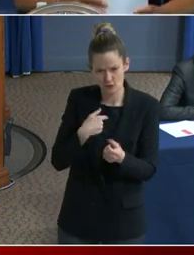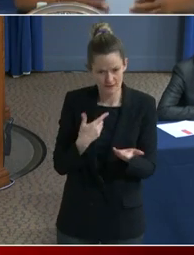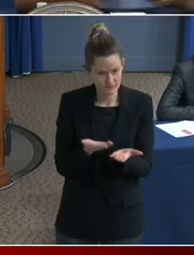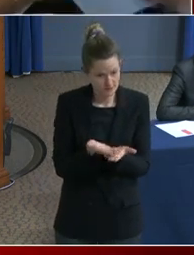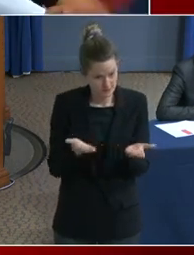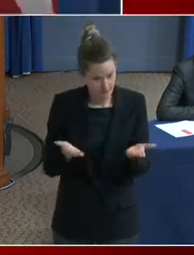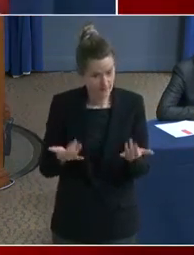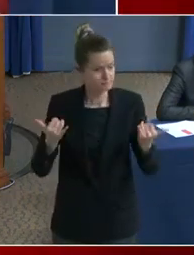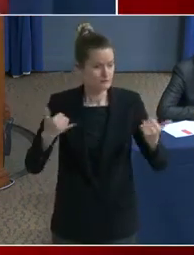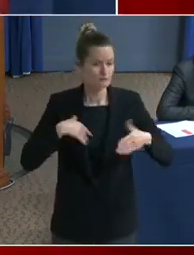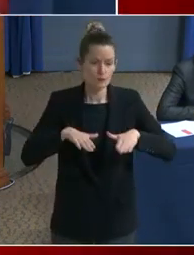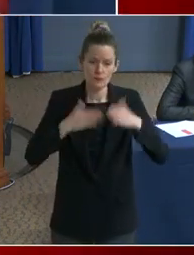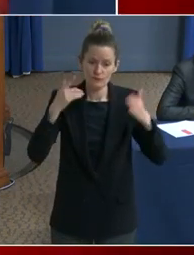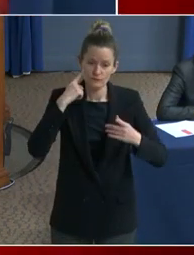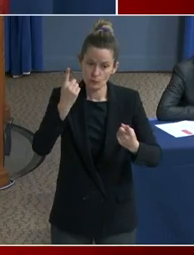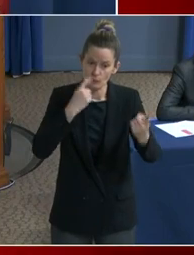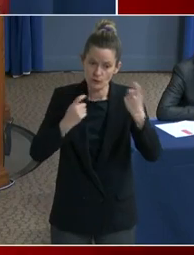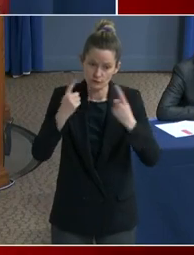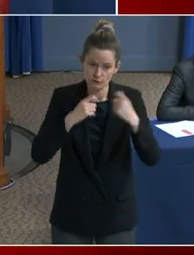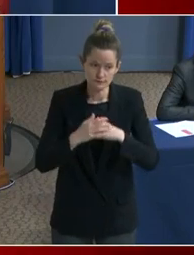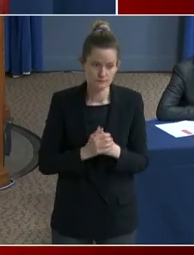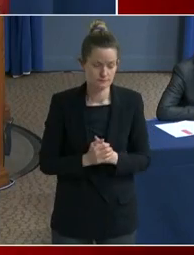questions.